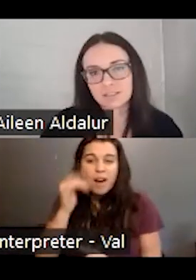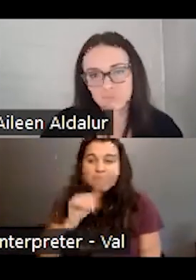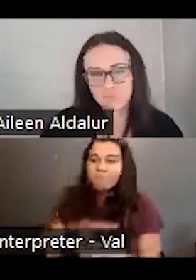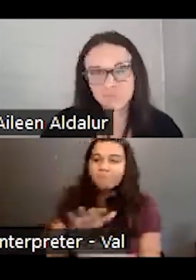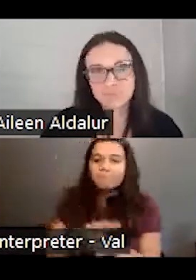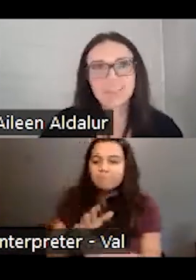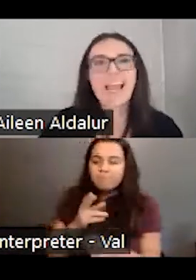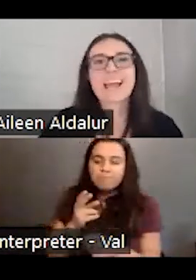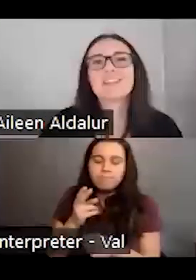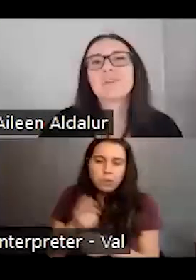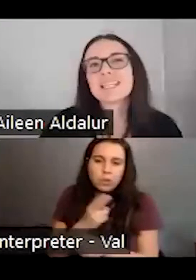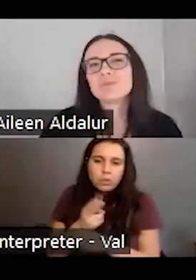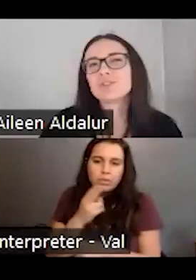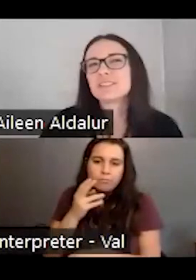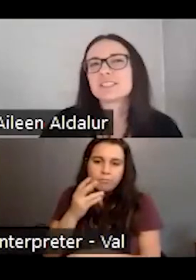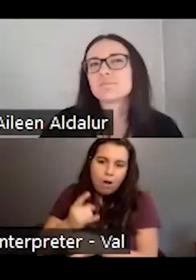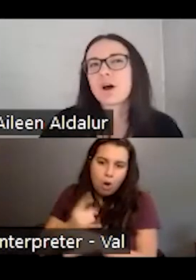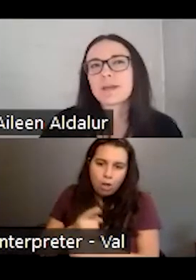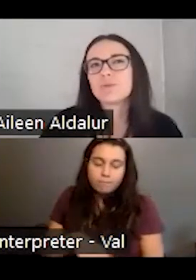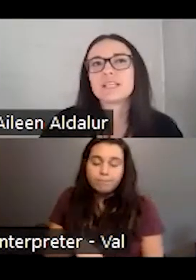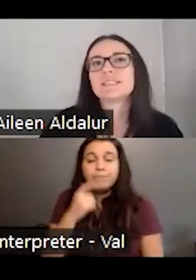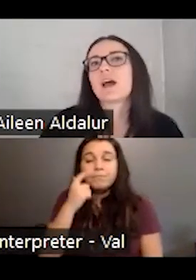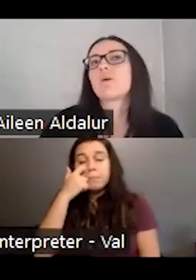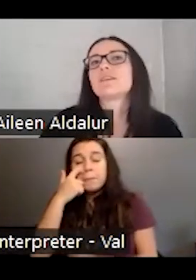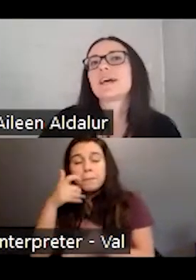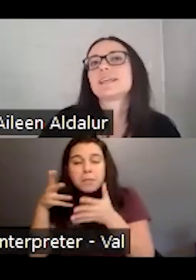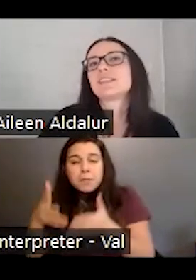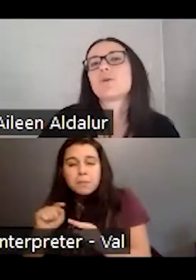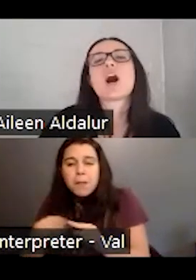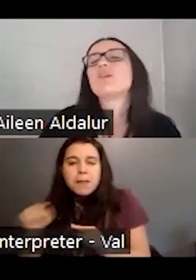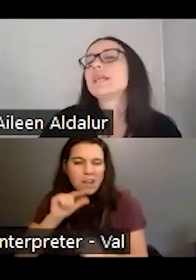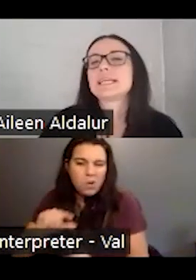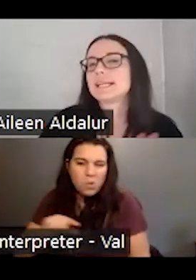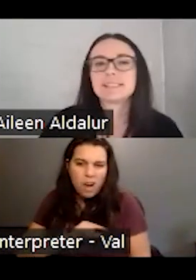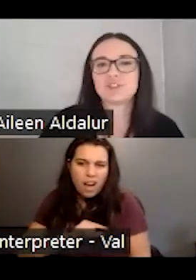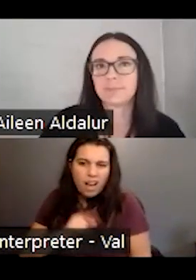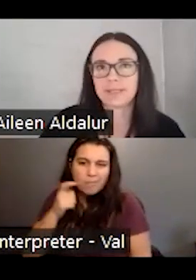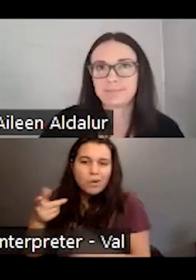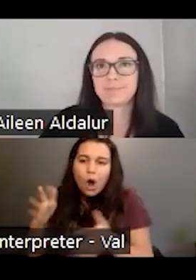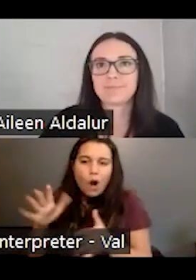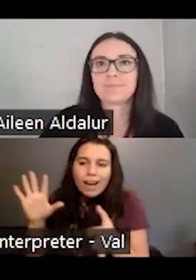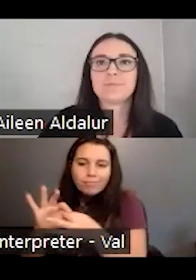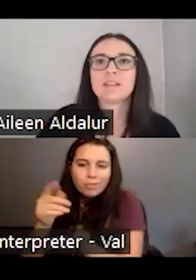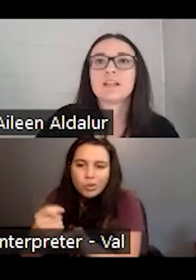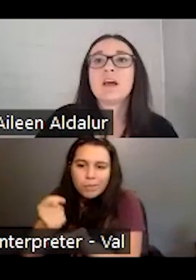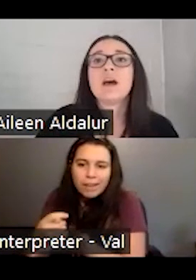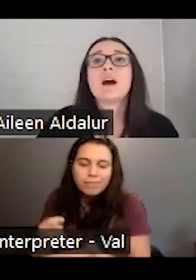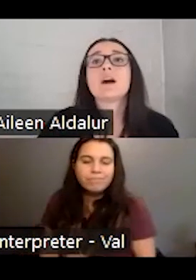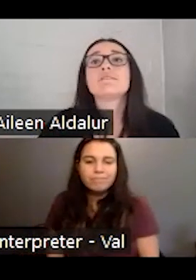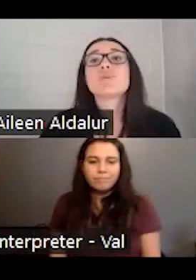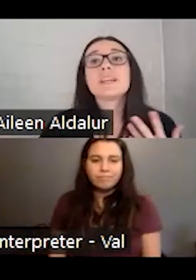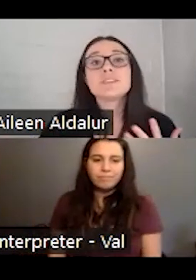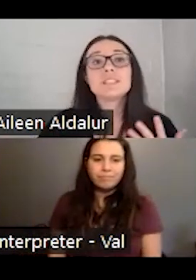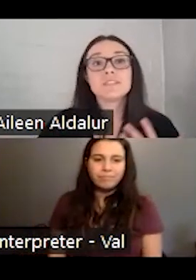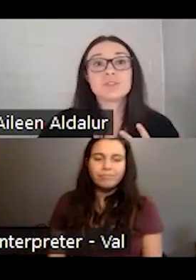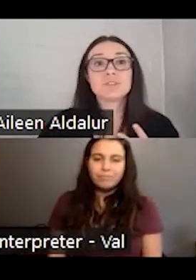alcohol consumption. And the rest, which was a small minority, did not qualify since they were already connected to treatment.